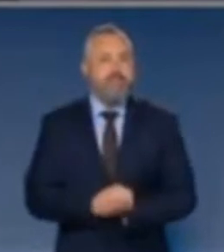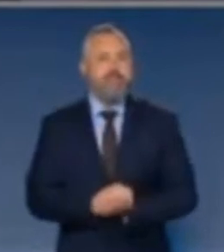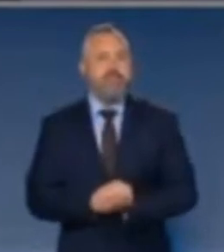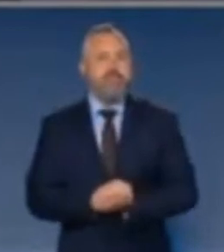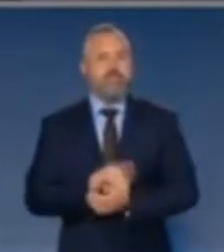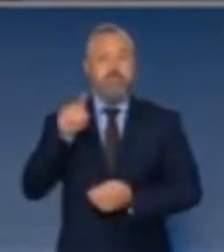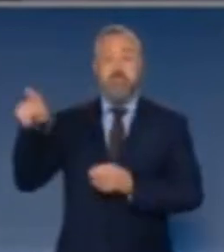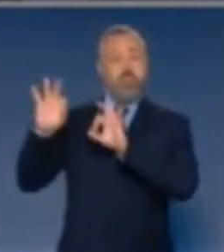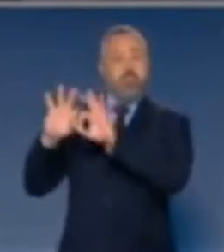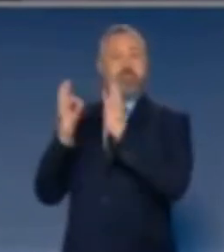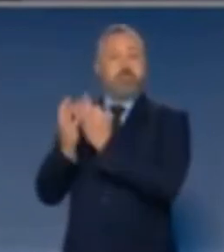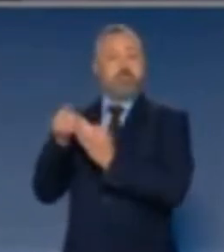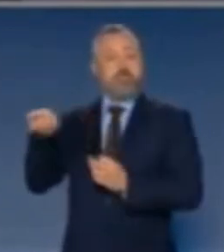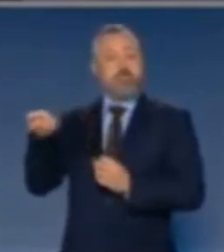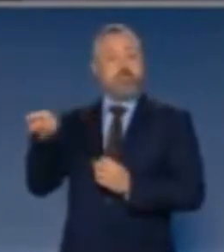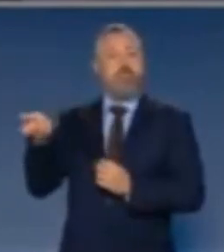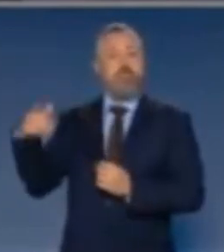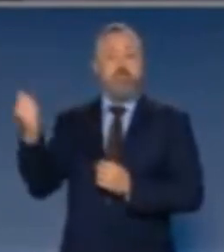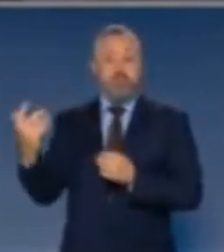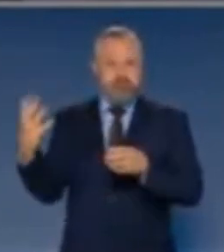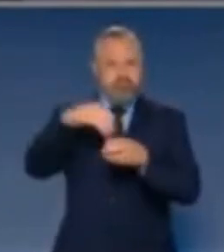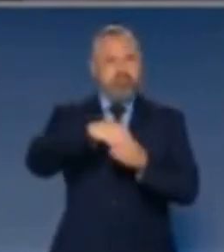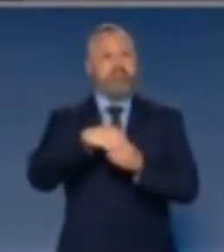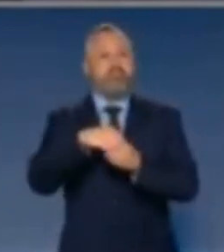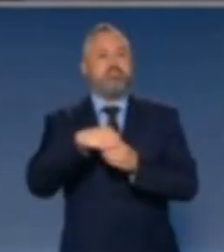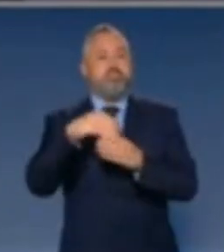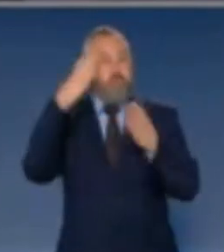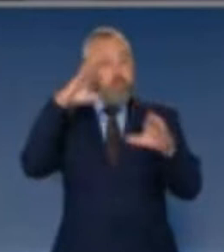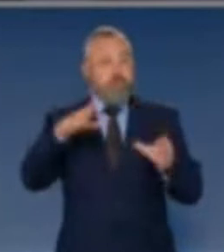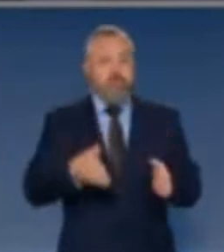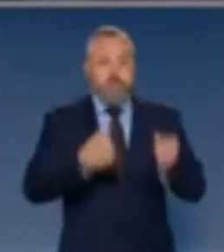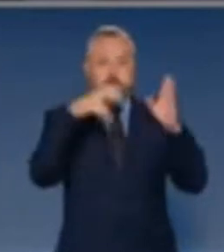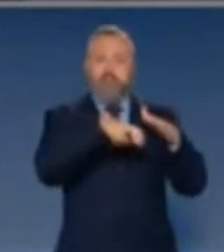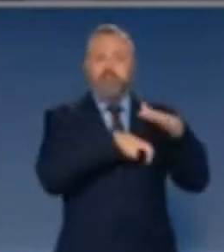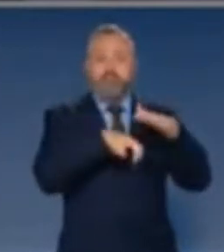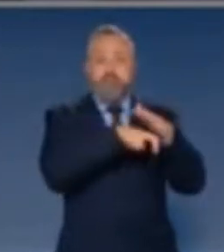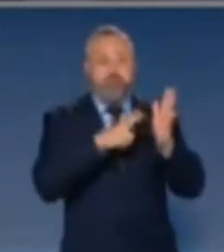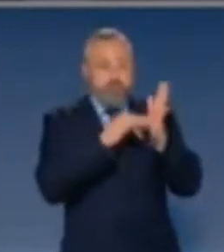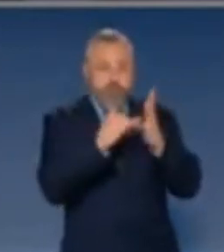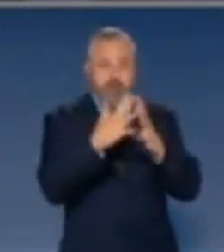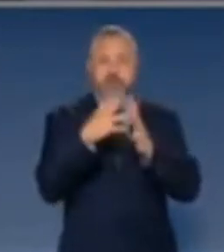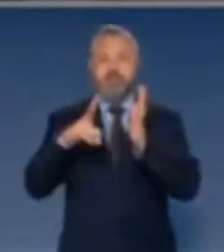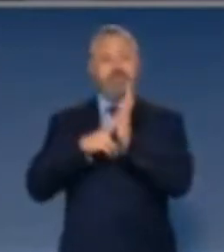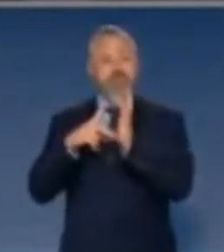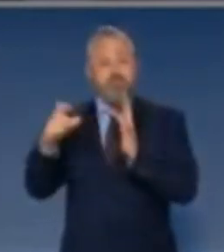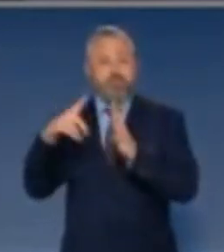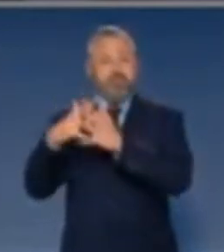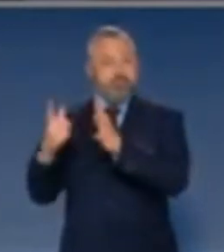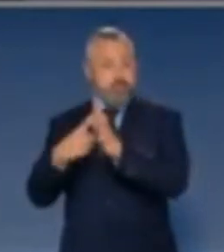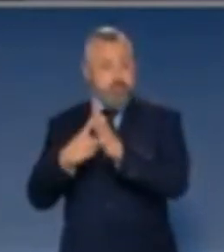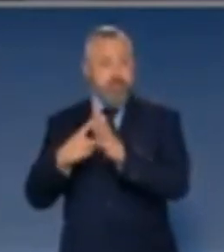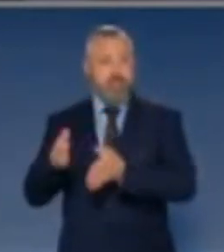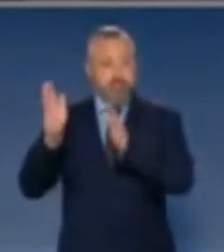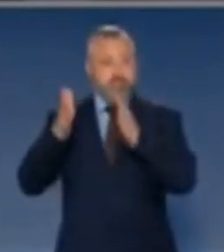been engaged in New South Wales for hotel quarantine, in Victoria for hotel quarantine, in Western Australia for hotel quarantine, in the